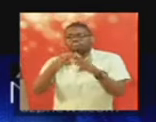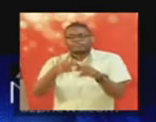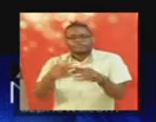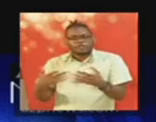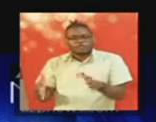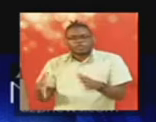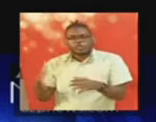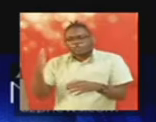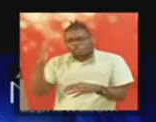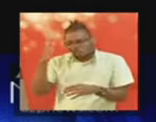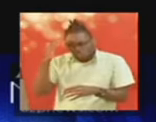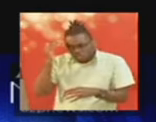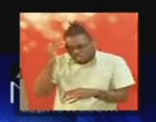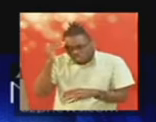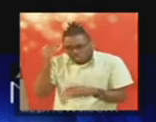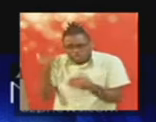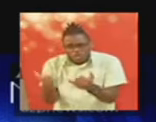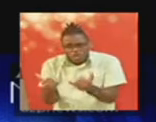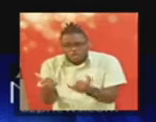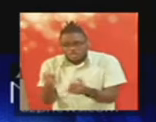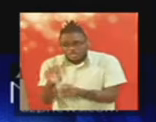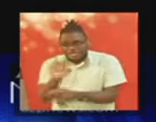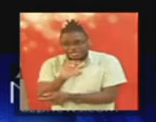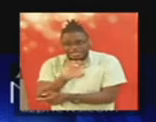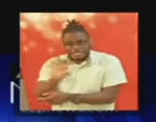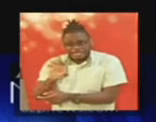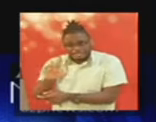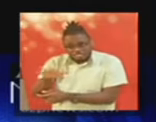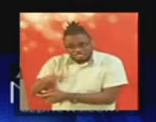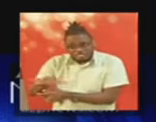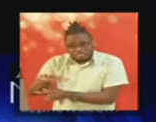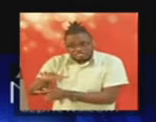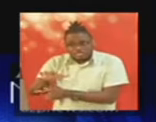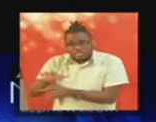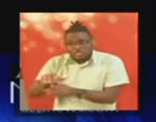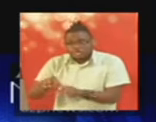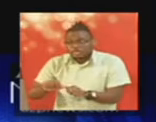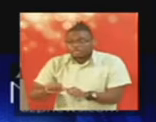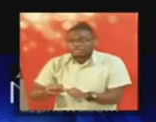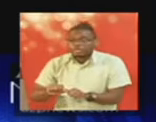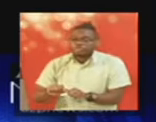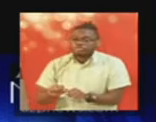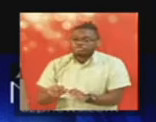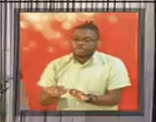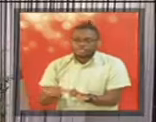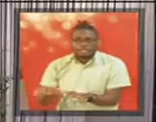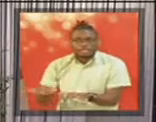these cases in rural roads, I think, at the eastern part of the country? Thank you.